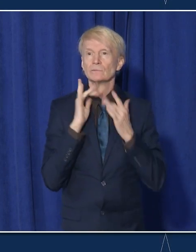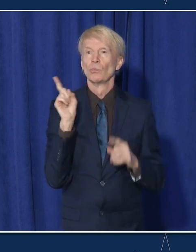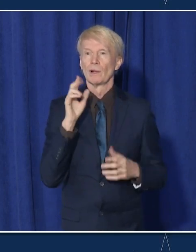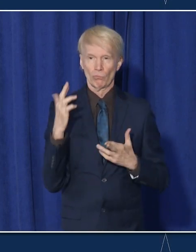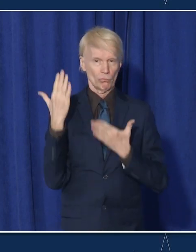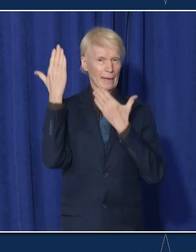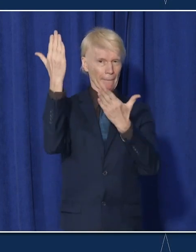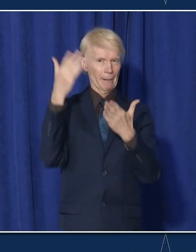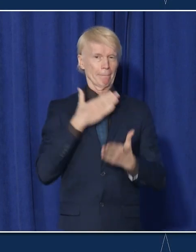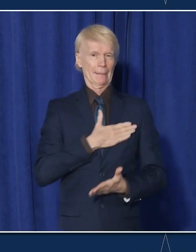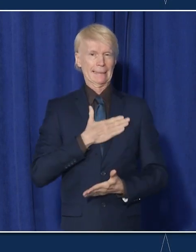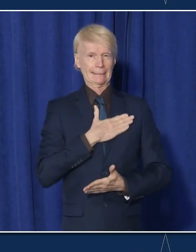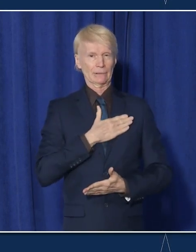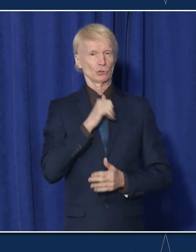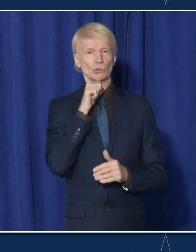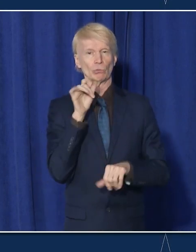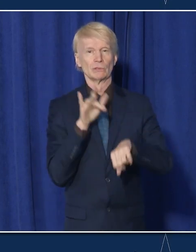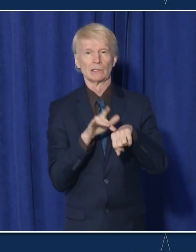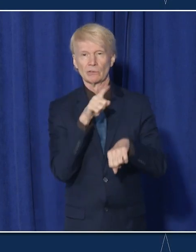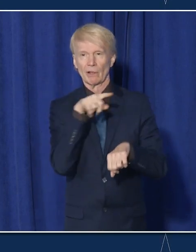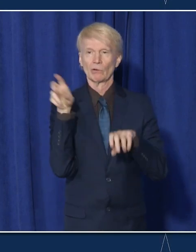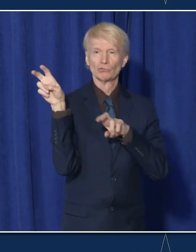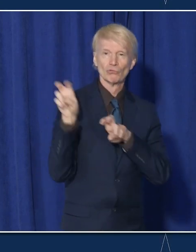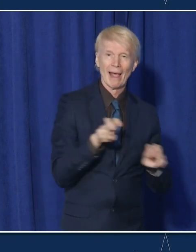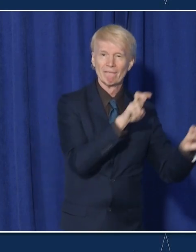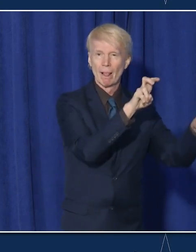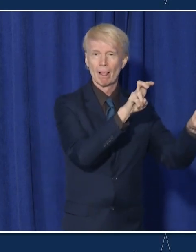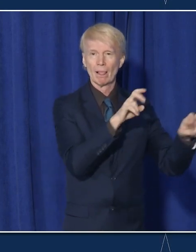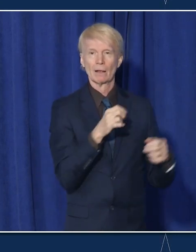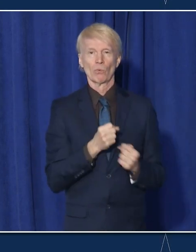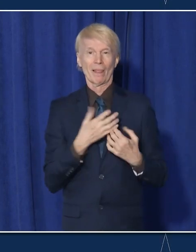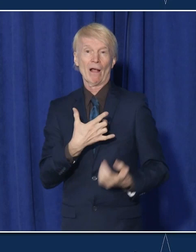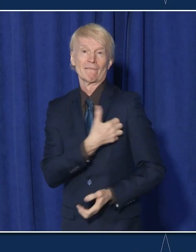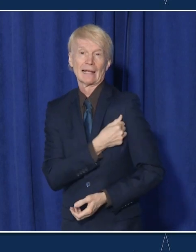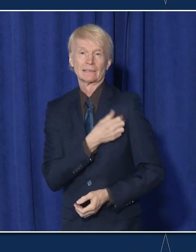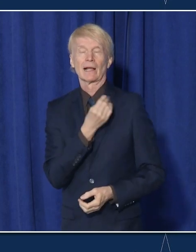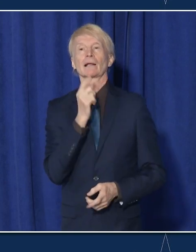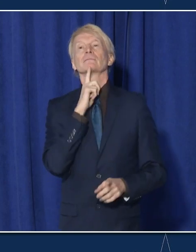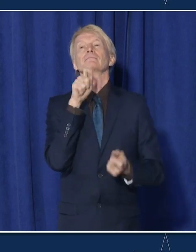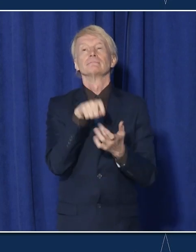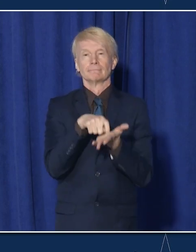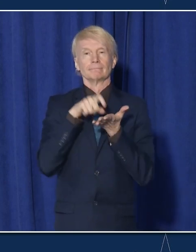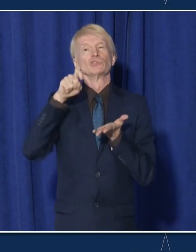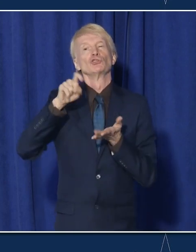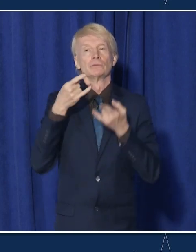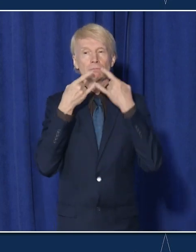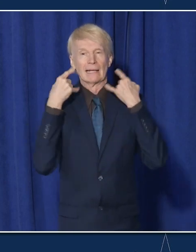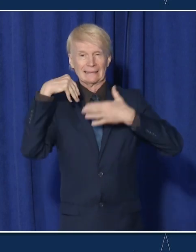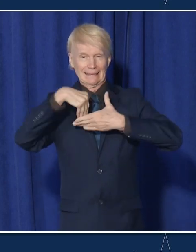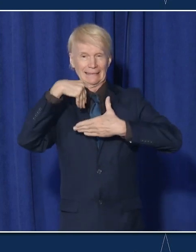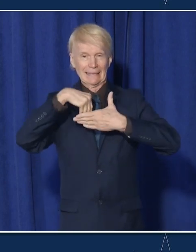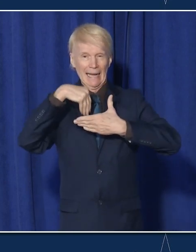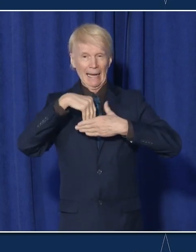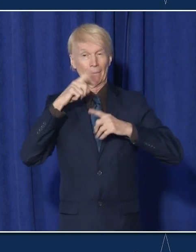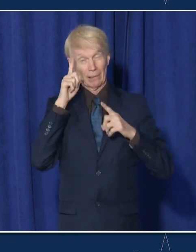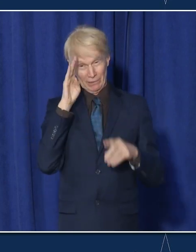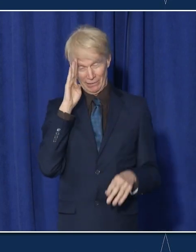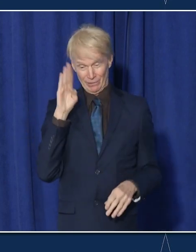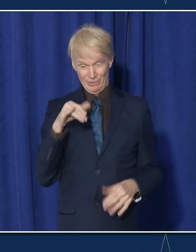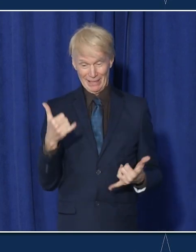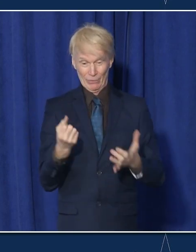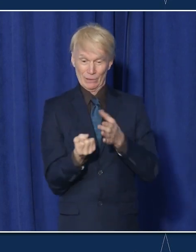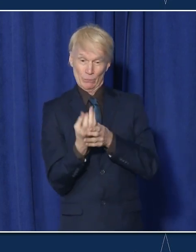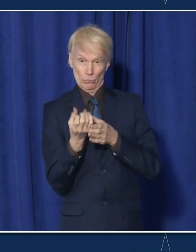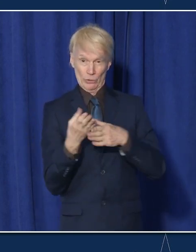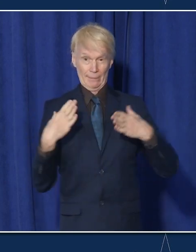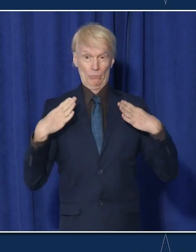recommend, not traveling if you're unvaccinated, definitely wearing the masks indoors. But knowing that it is spring break for many people this